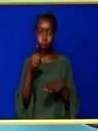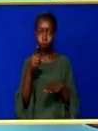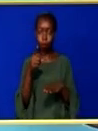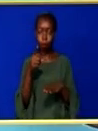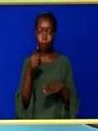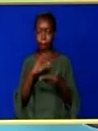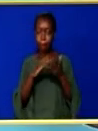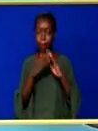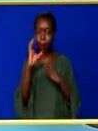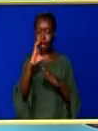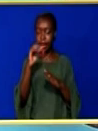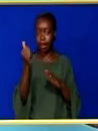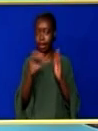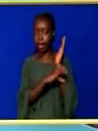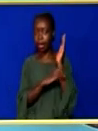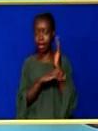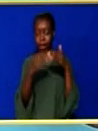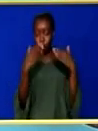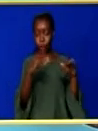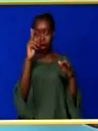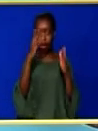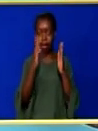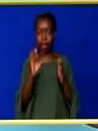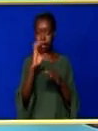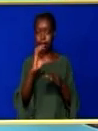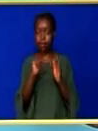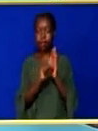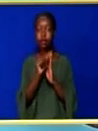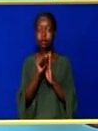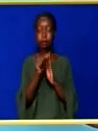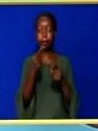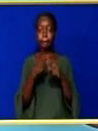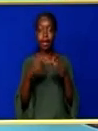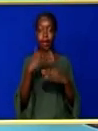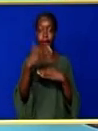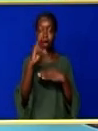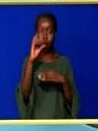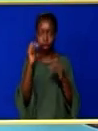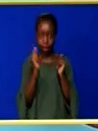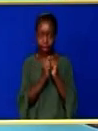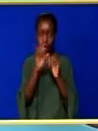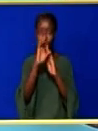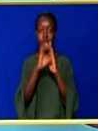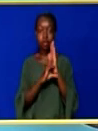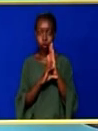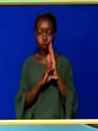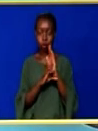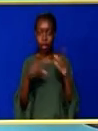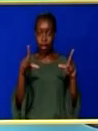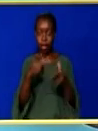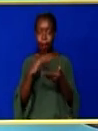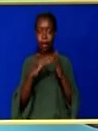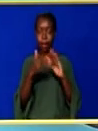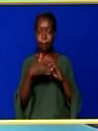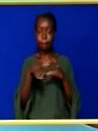another country, automatically you lose the Kenyan citizenship. But after 2010 Constitution, you are allowed to belong